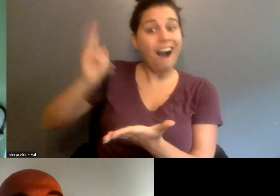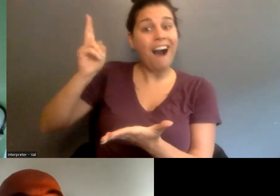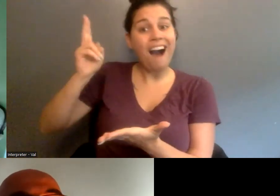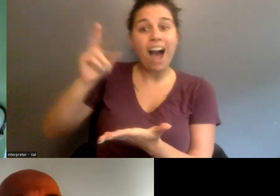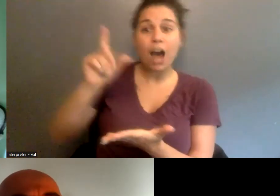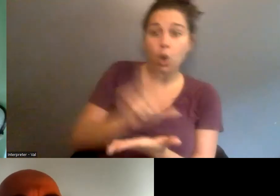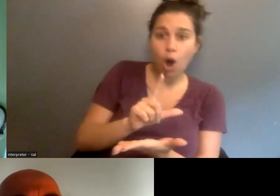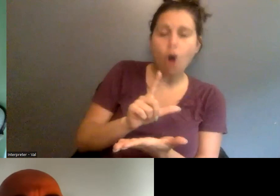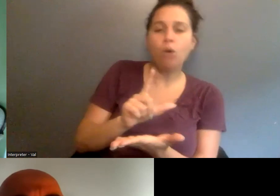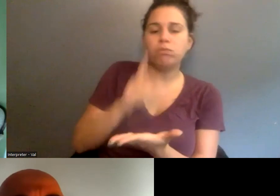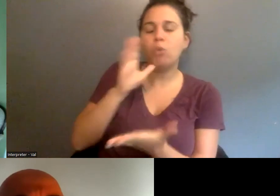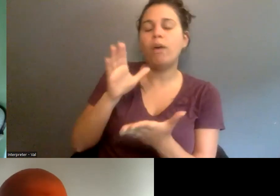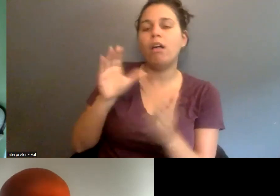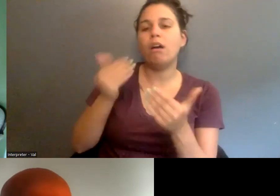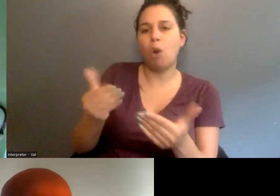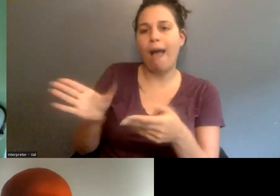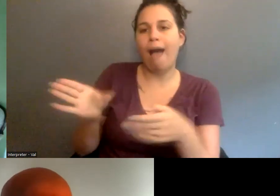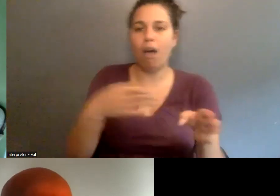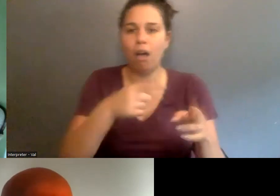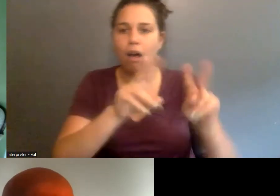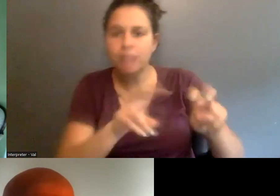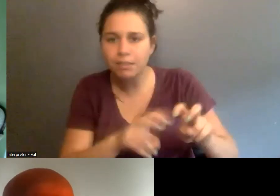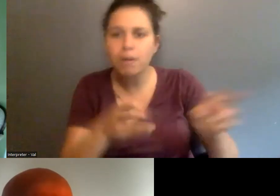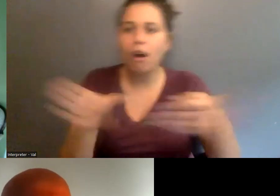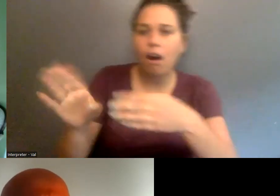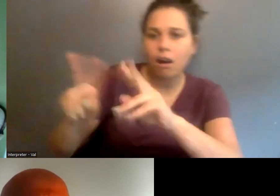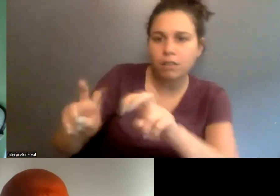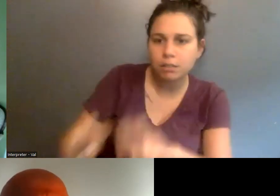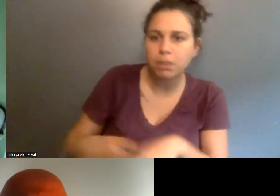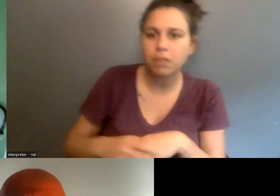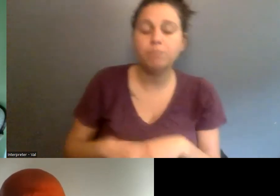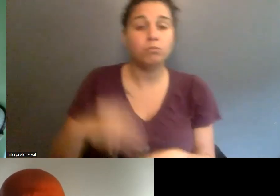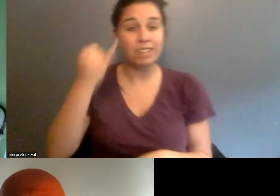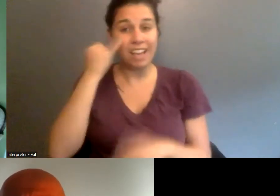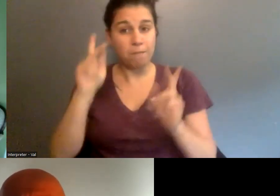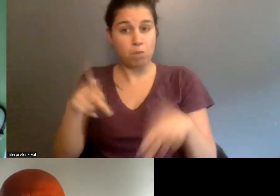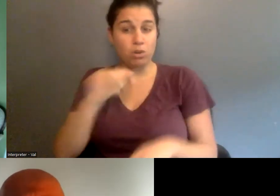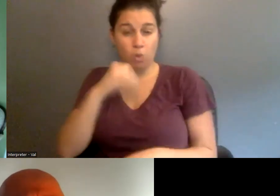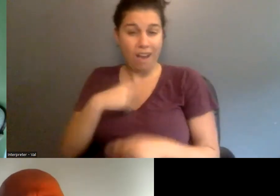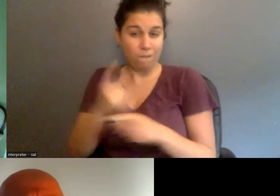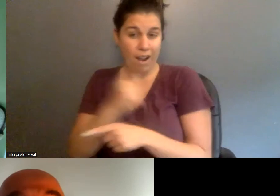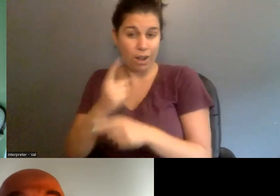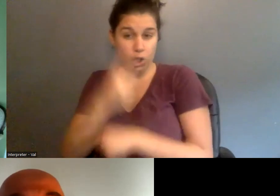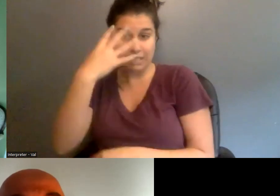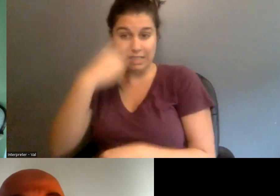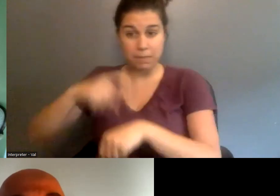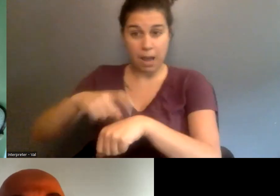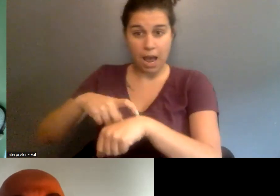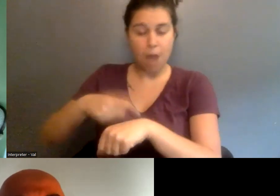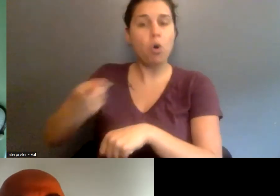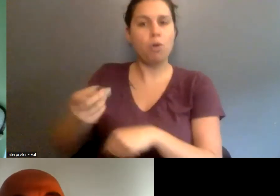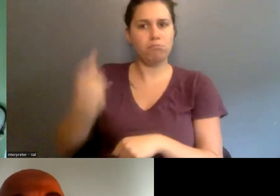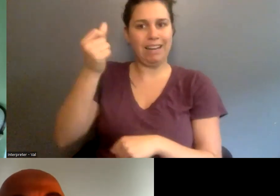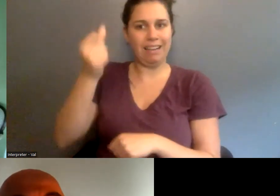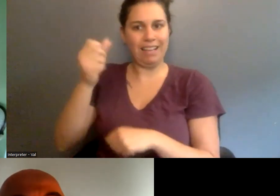low on one dimension versus another. So if a person does not have regular sleep timing, that immediately may become a